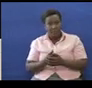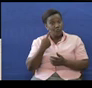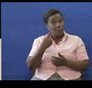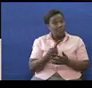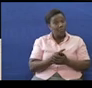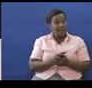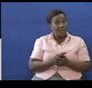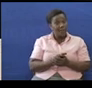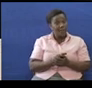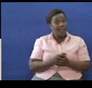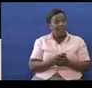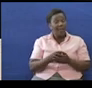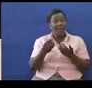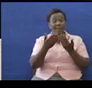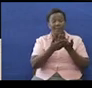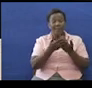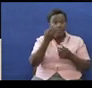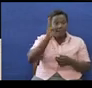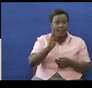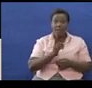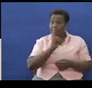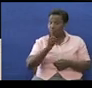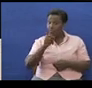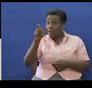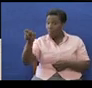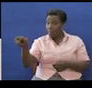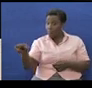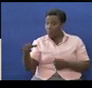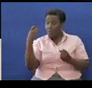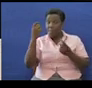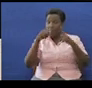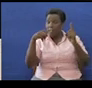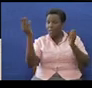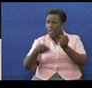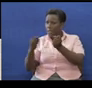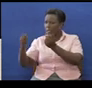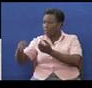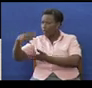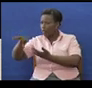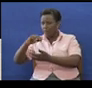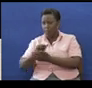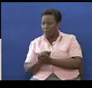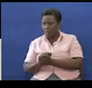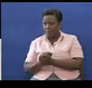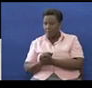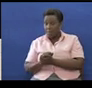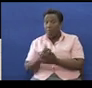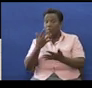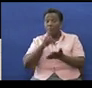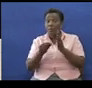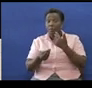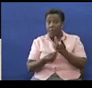trees. The country is urging people not to cut down trees because if you cut trees, you will turn